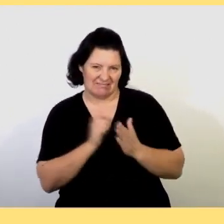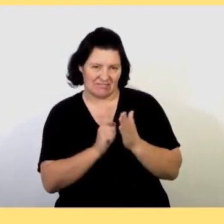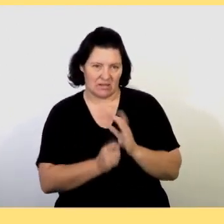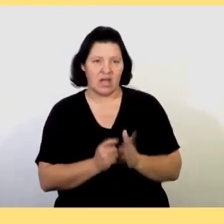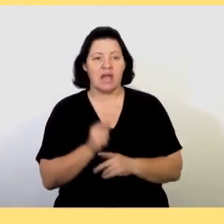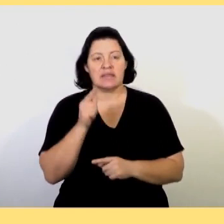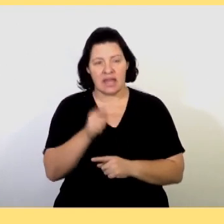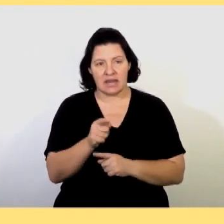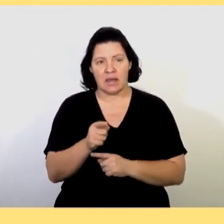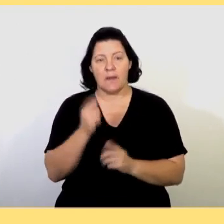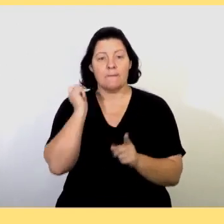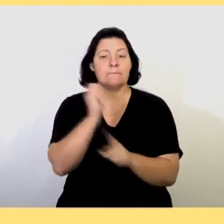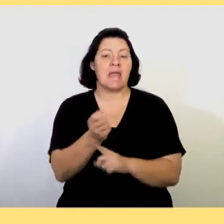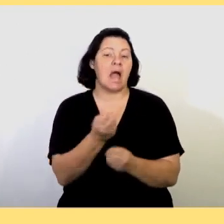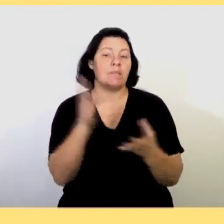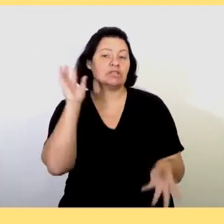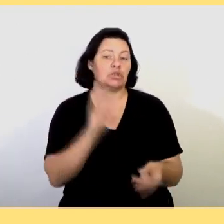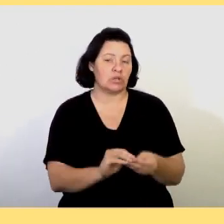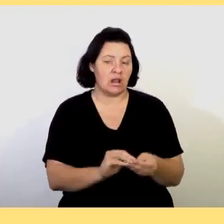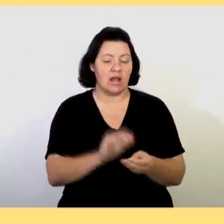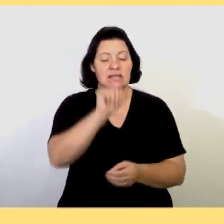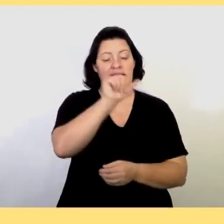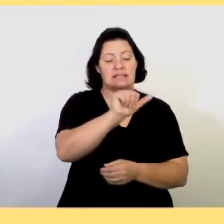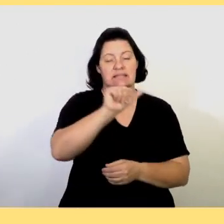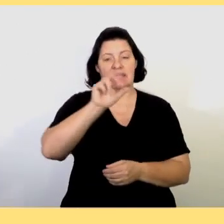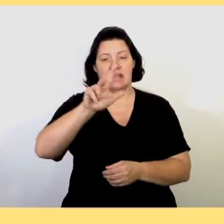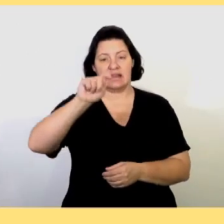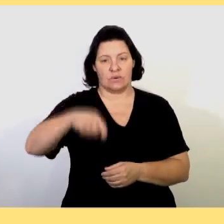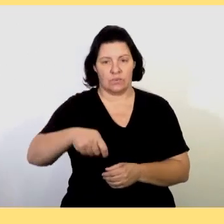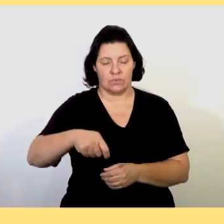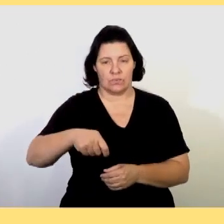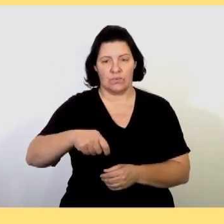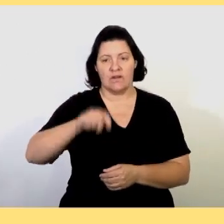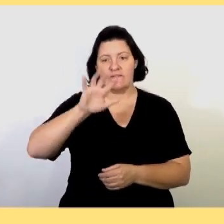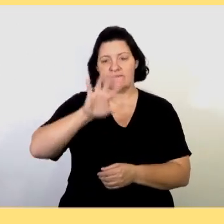neatly. And then the total that we paid, remember,